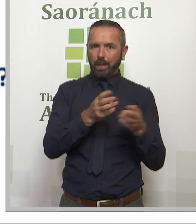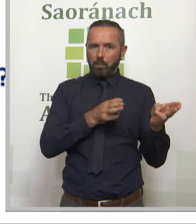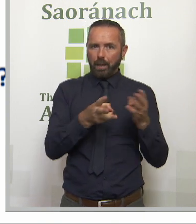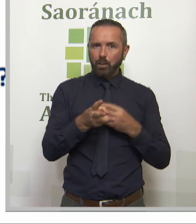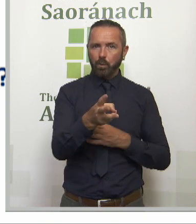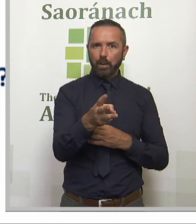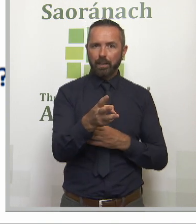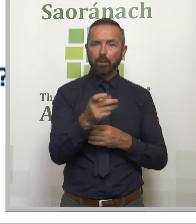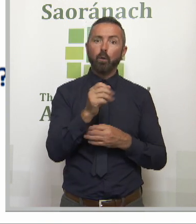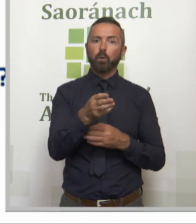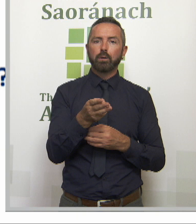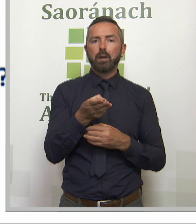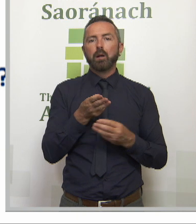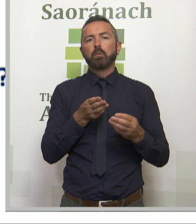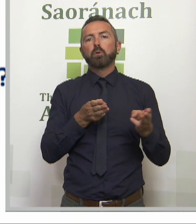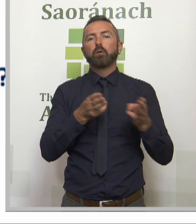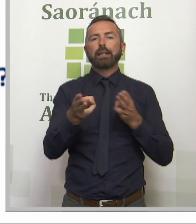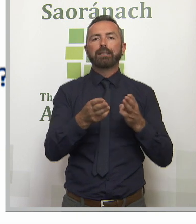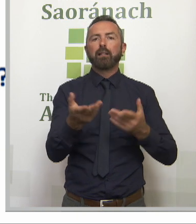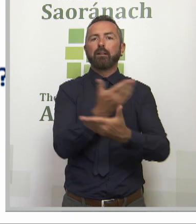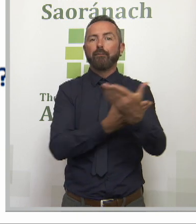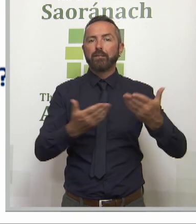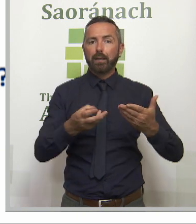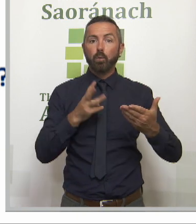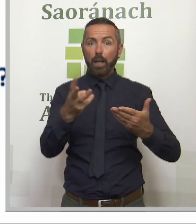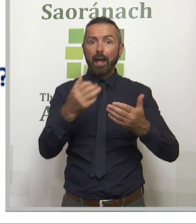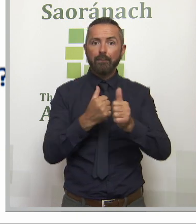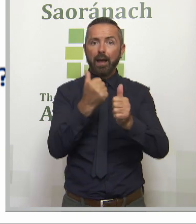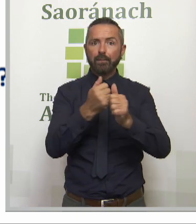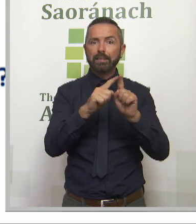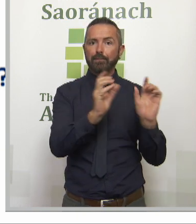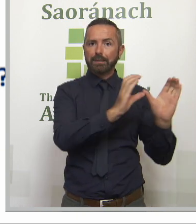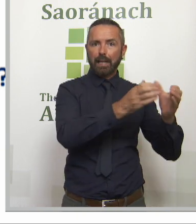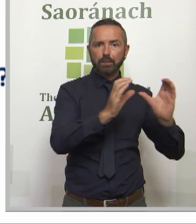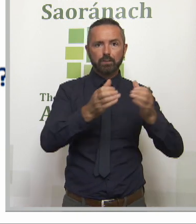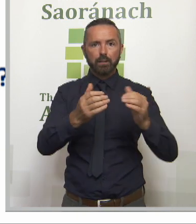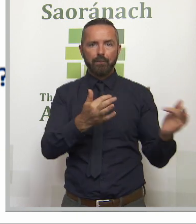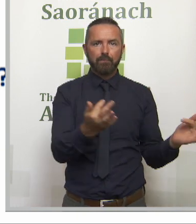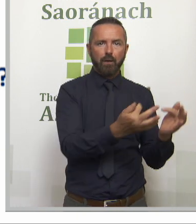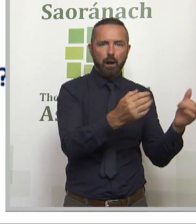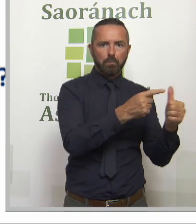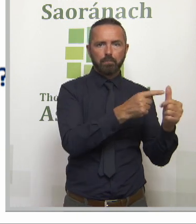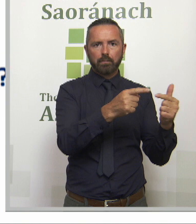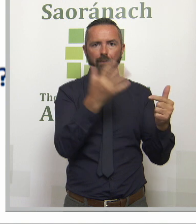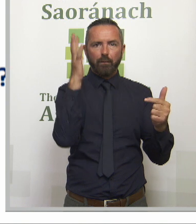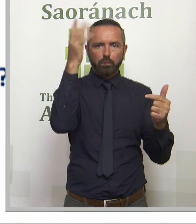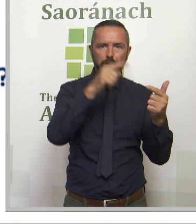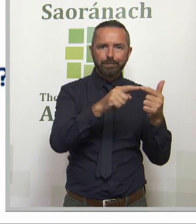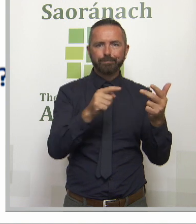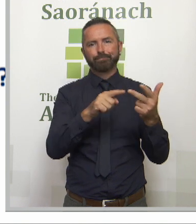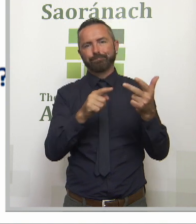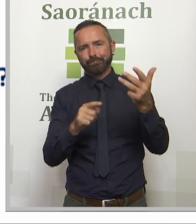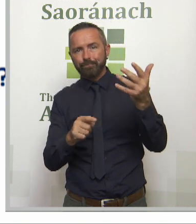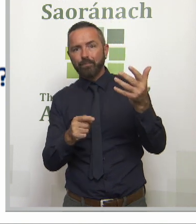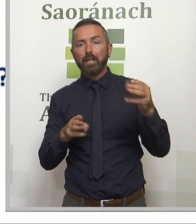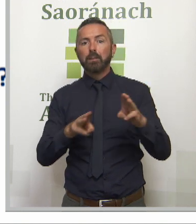of conversation. We will have advocates from each of those different sectors, from the farming sector, from forestry, people that are